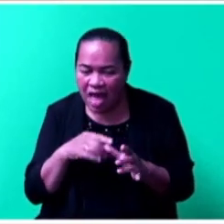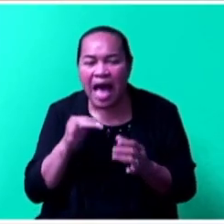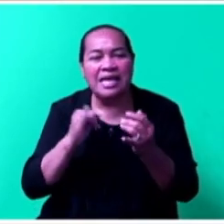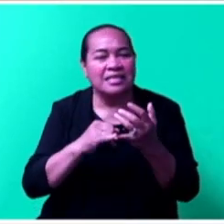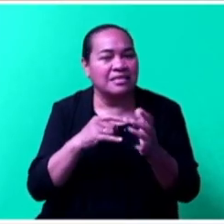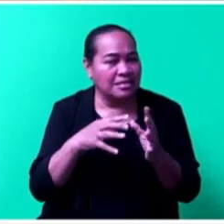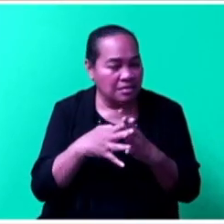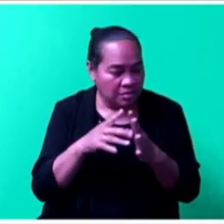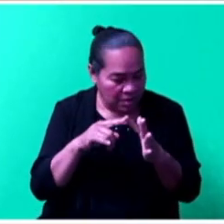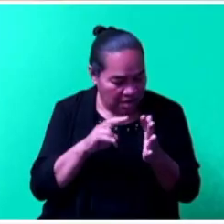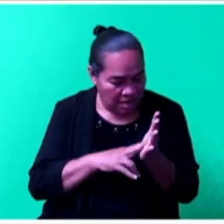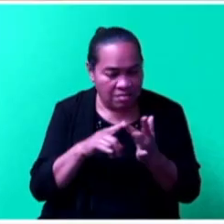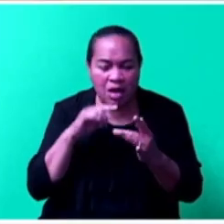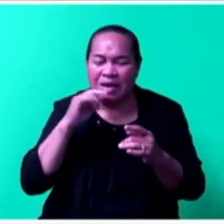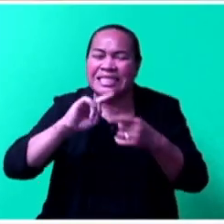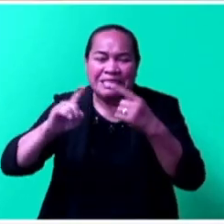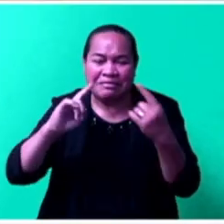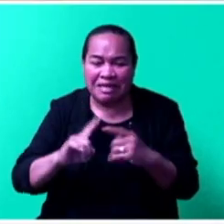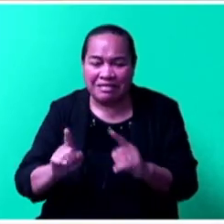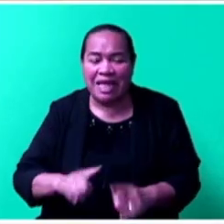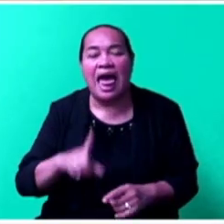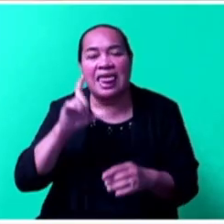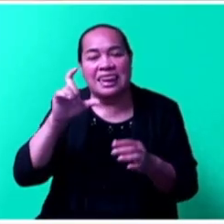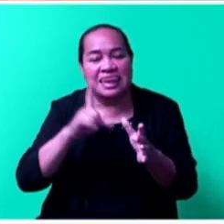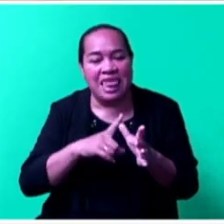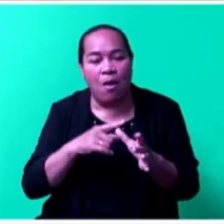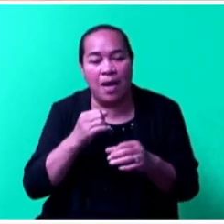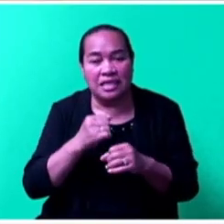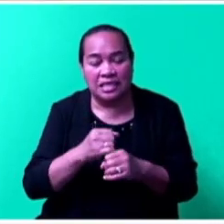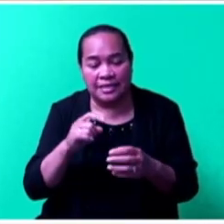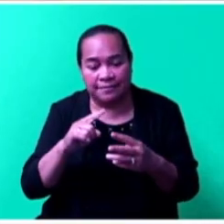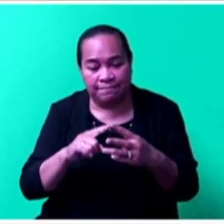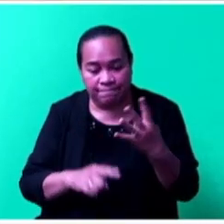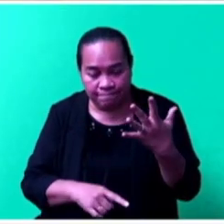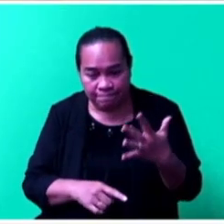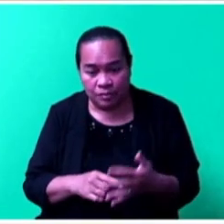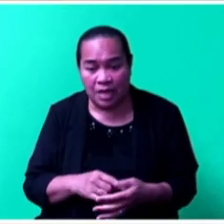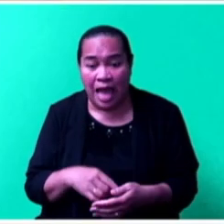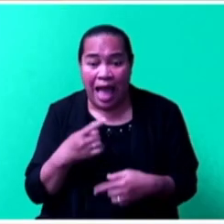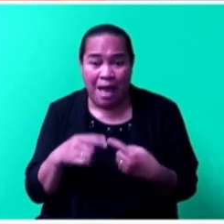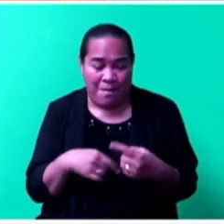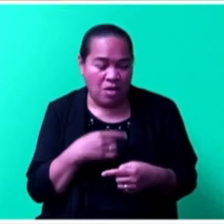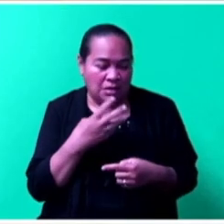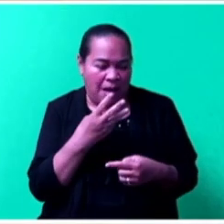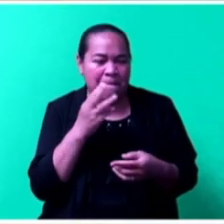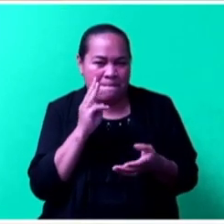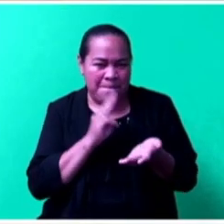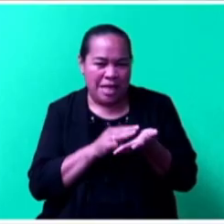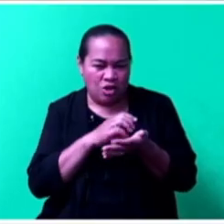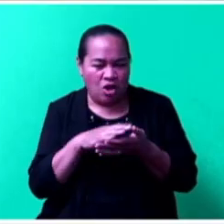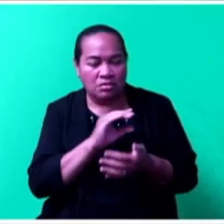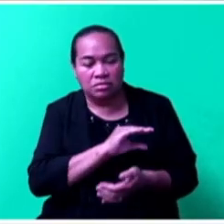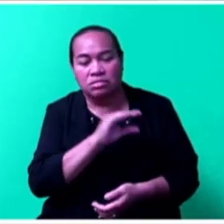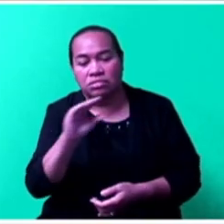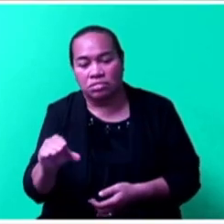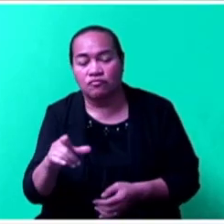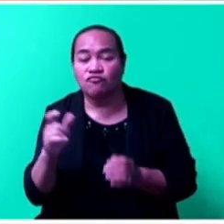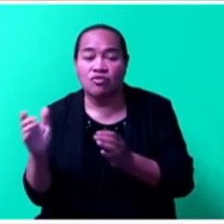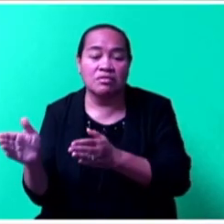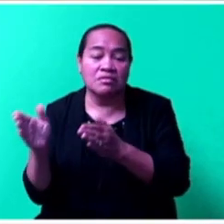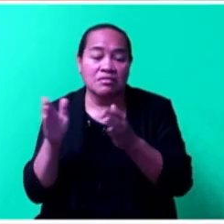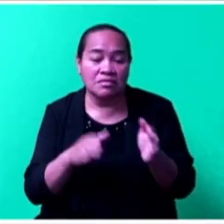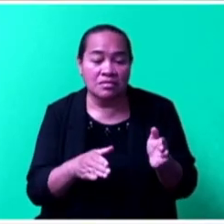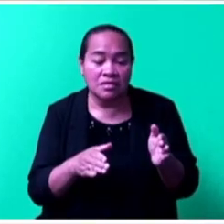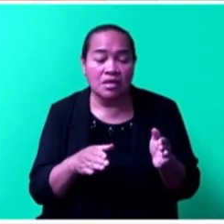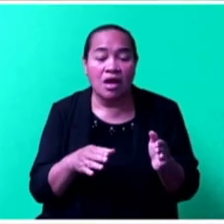Dalasaweni, Lobu Seaside, and Dombati. Around $1.3 million has also been allocated for the relocation